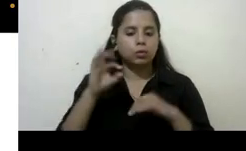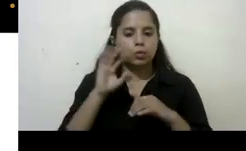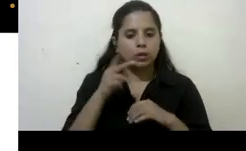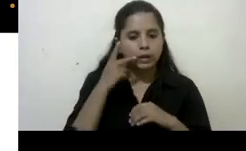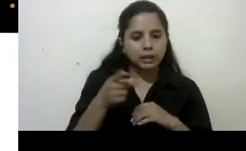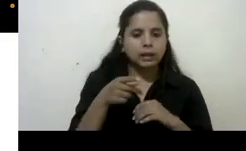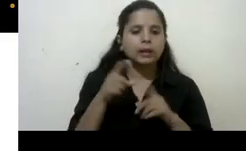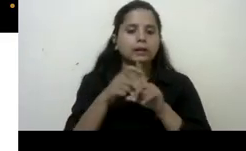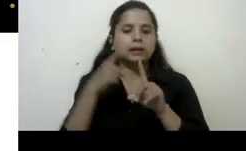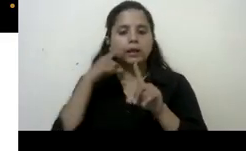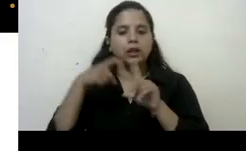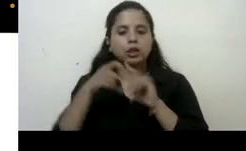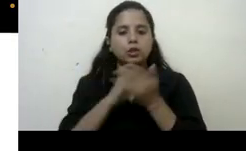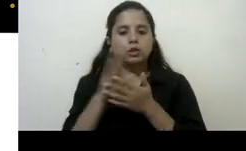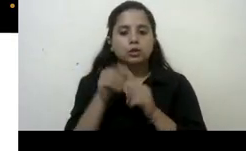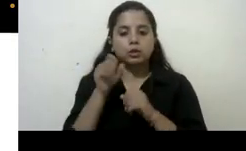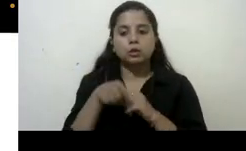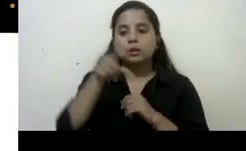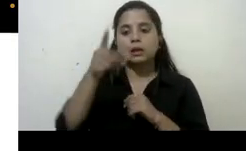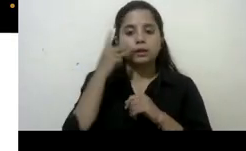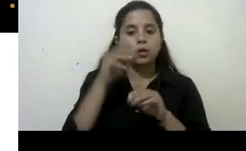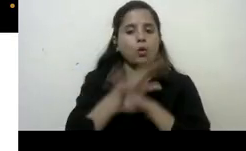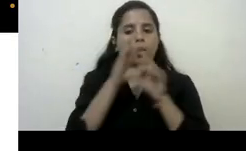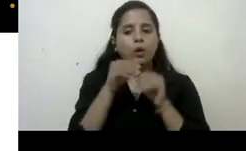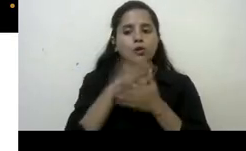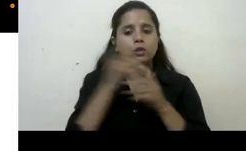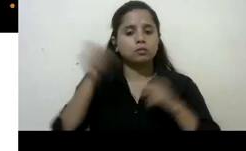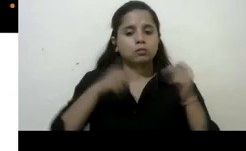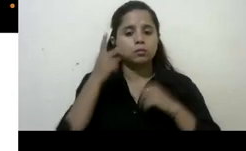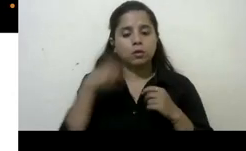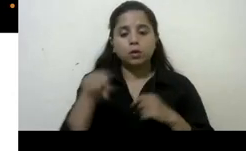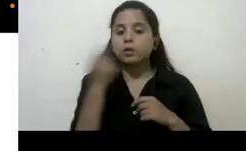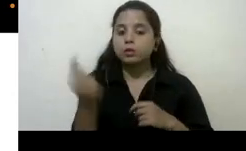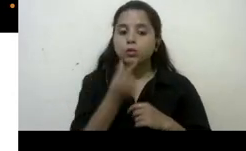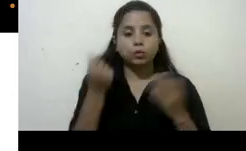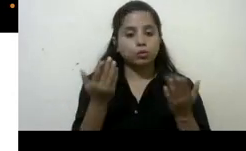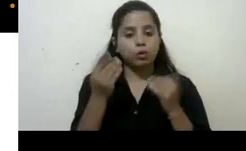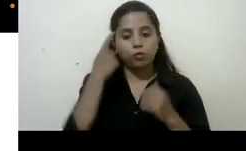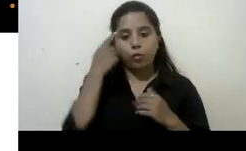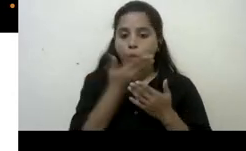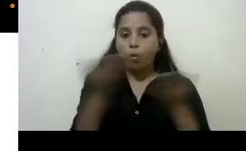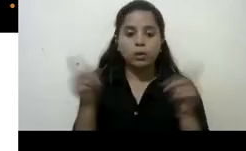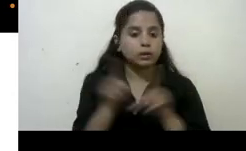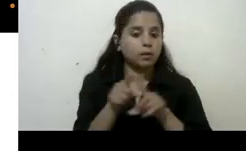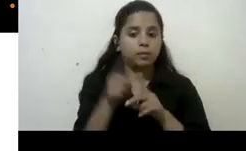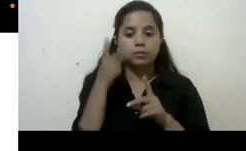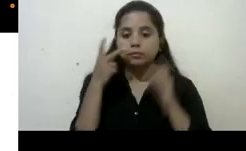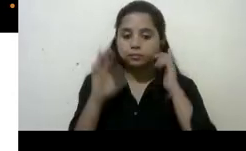Diksha. And friends, you can go through all these chats, and this can be a very useful tool for you as well,